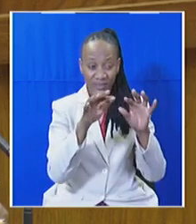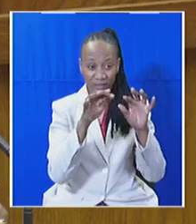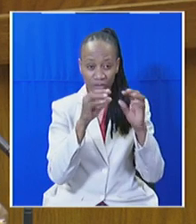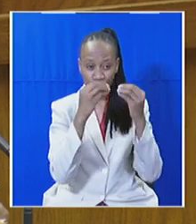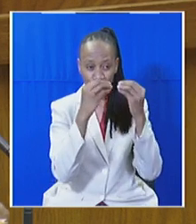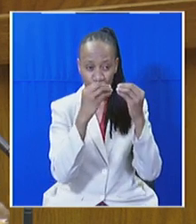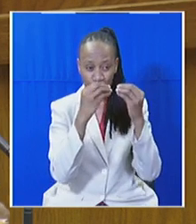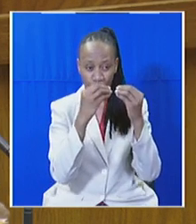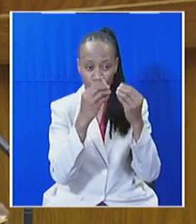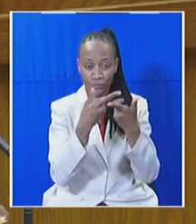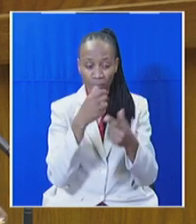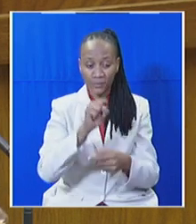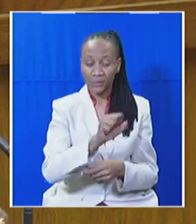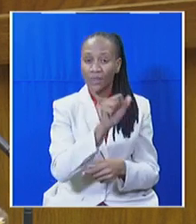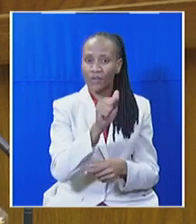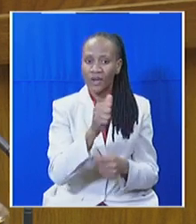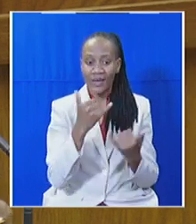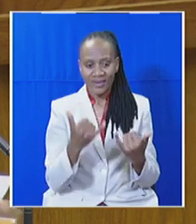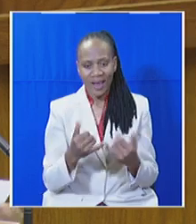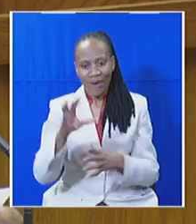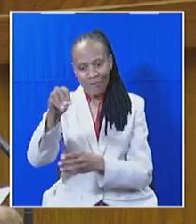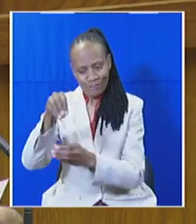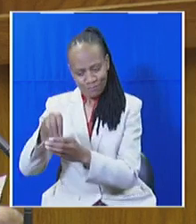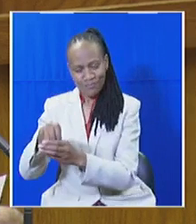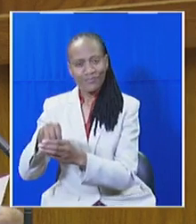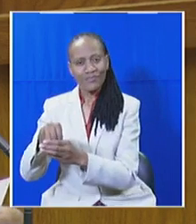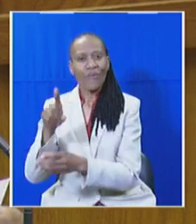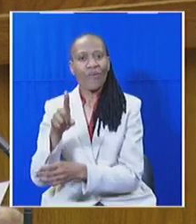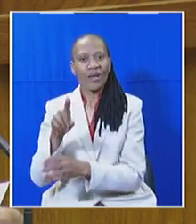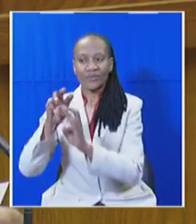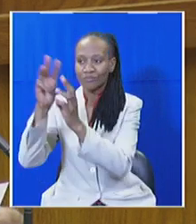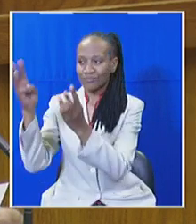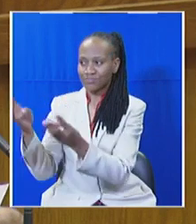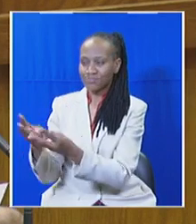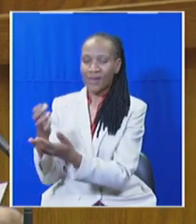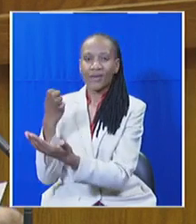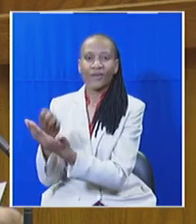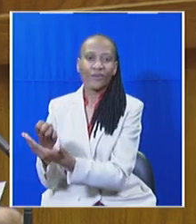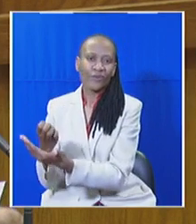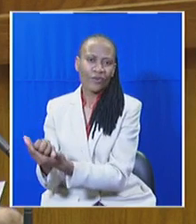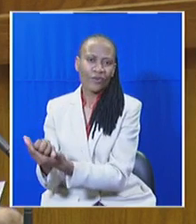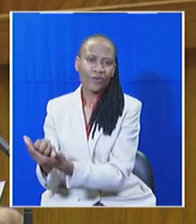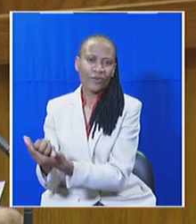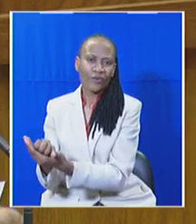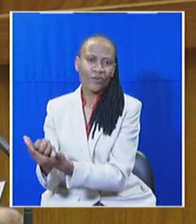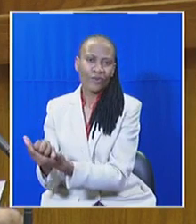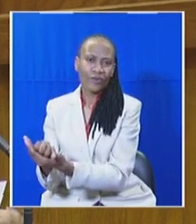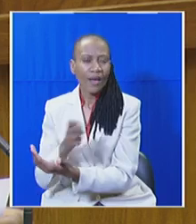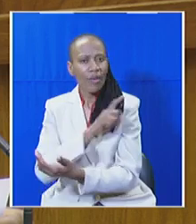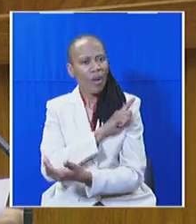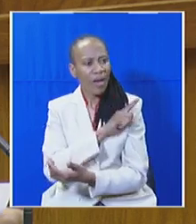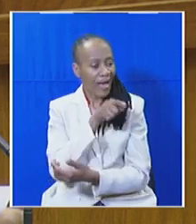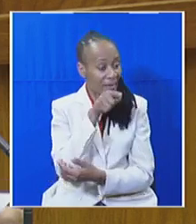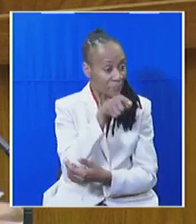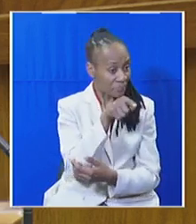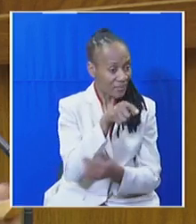have become serious participants in the global economy due to is